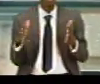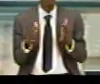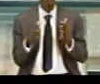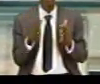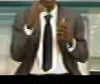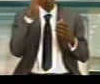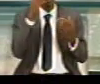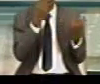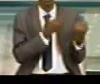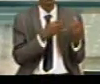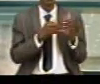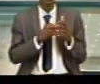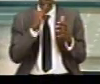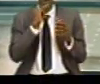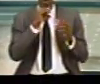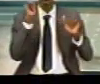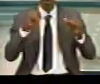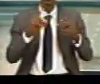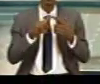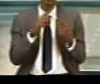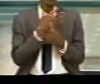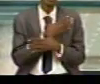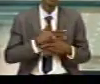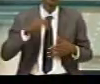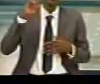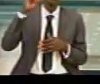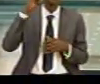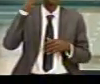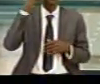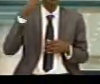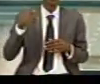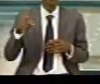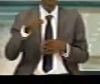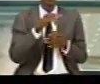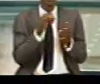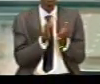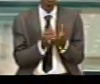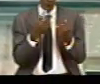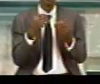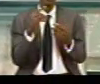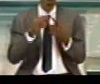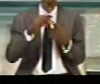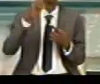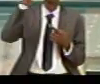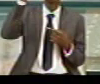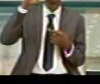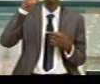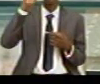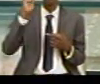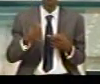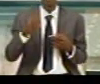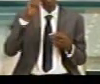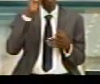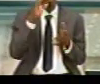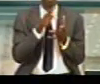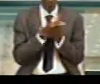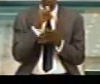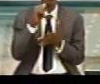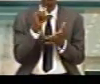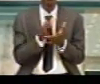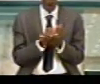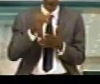impossible to please him. For he that cometh to God must believe that he is, and that